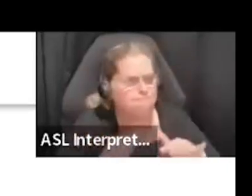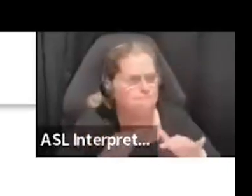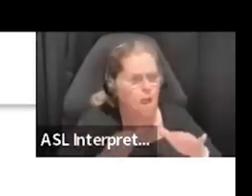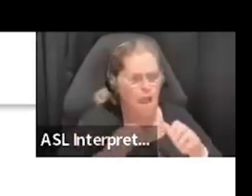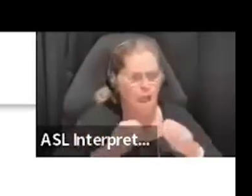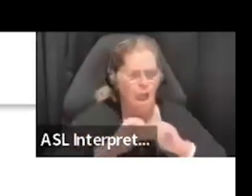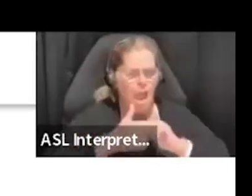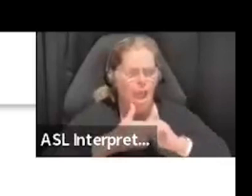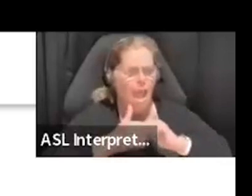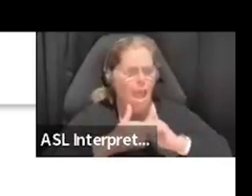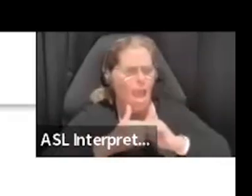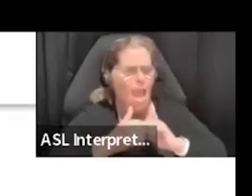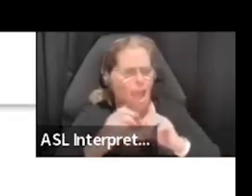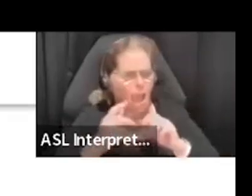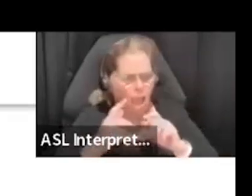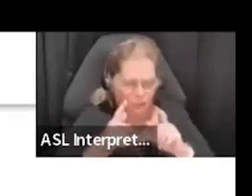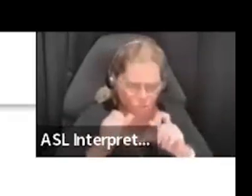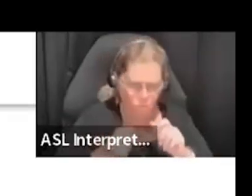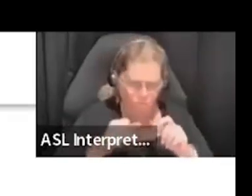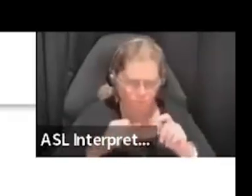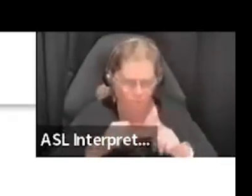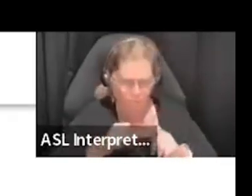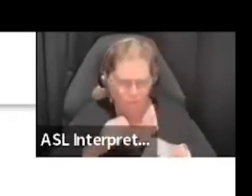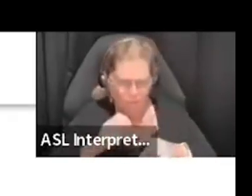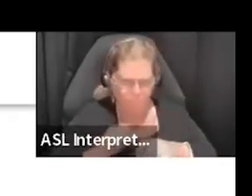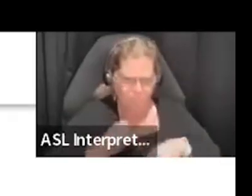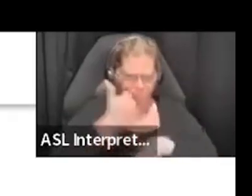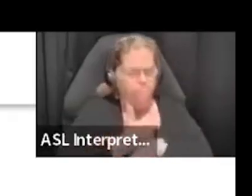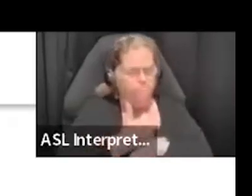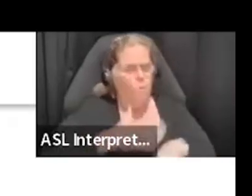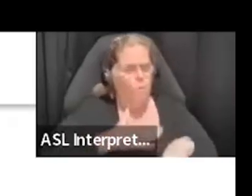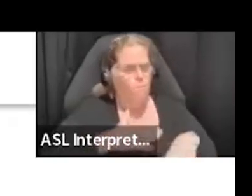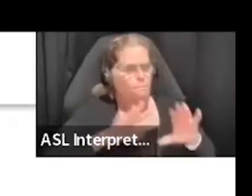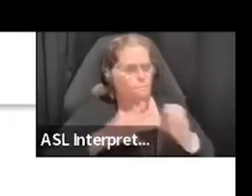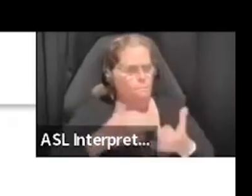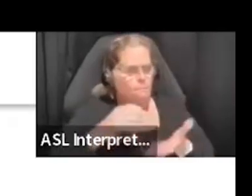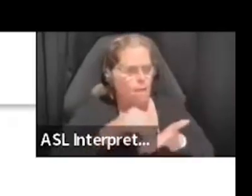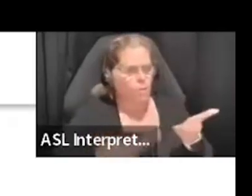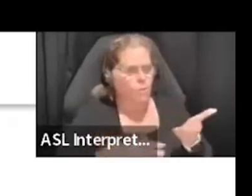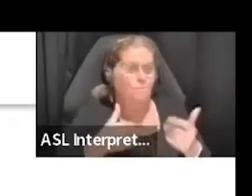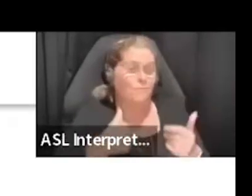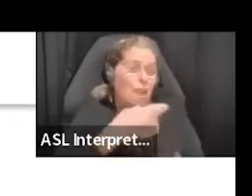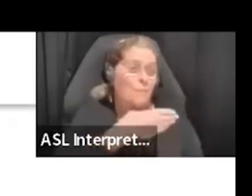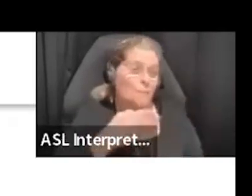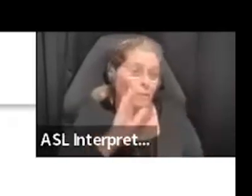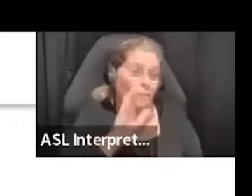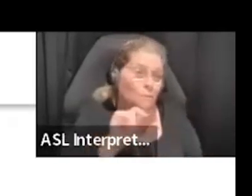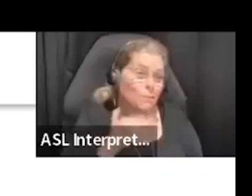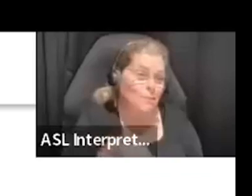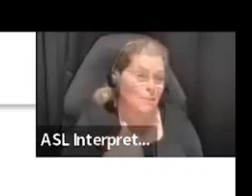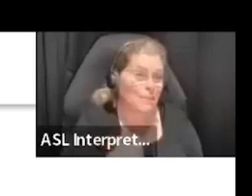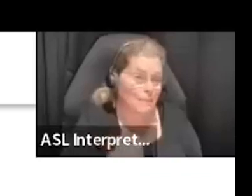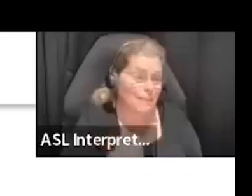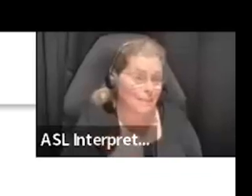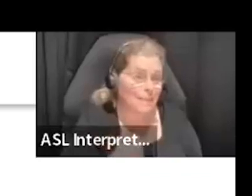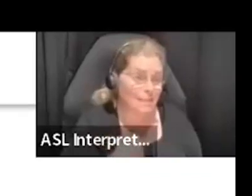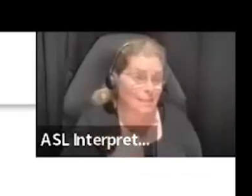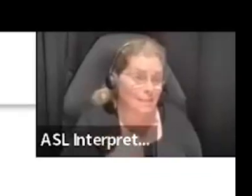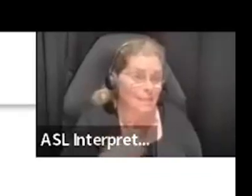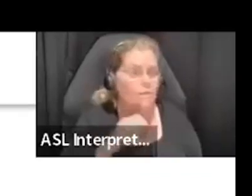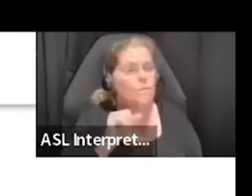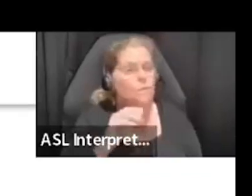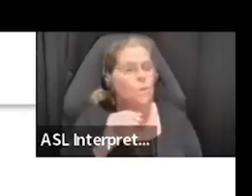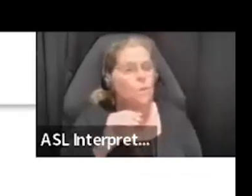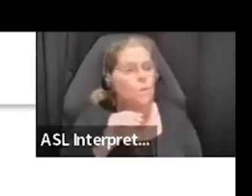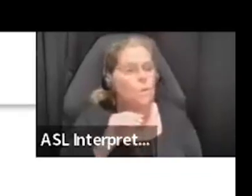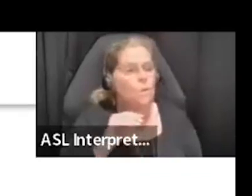it can be applied to your population. I think that's a big thing. As I said, I work in Baltimore City. And so I wouldn't